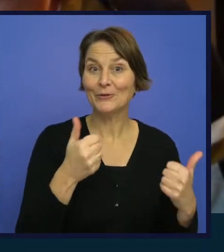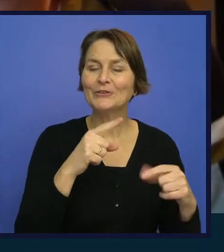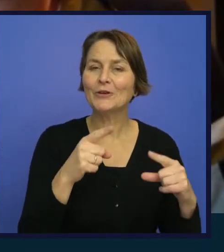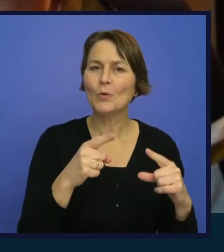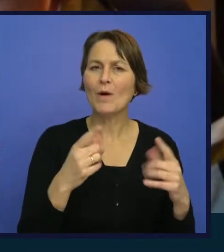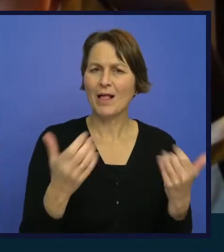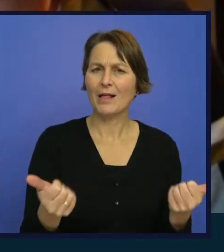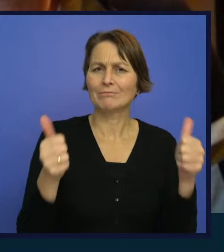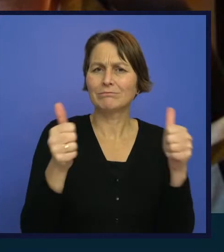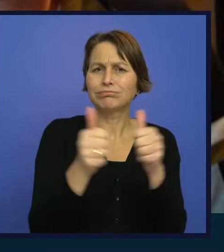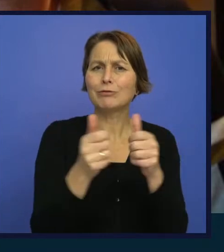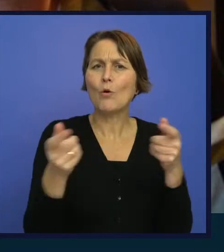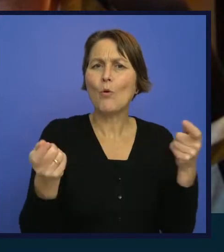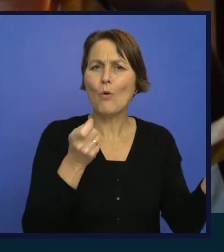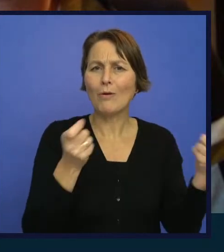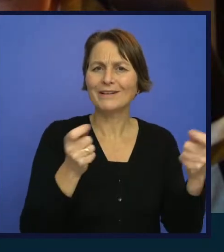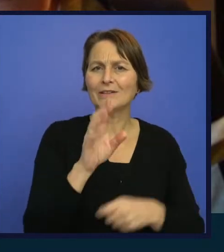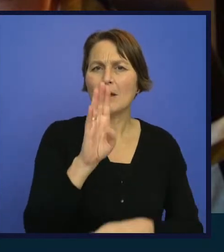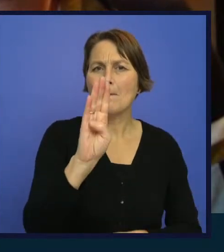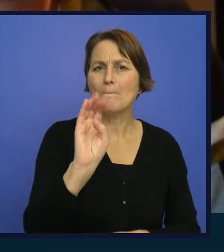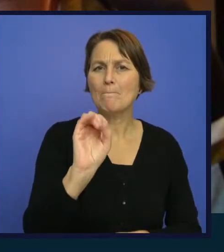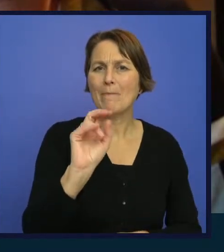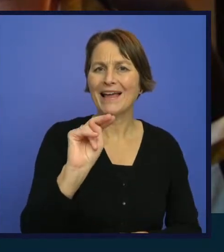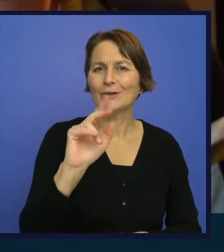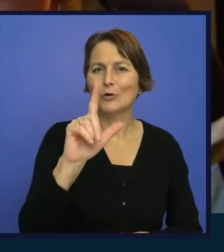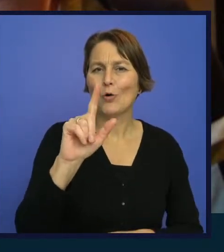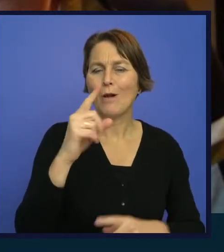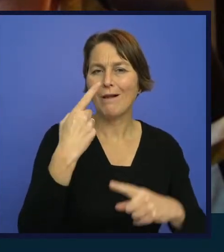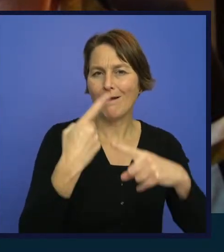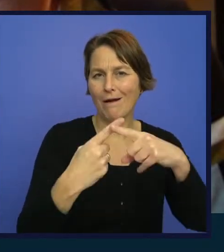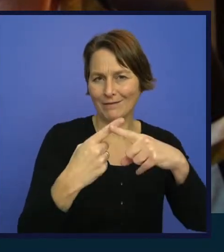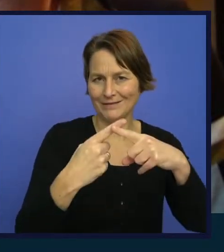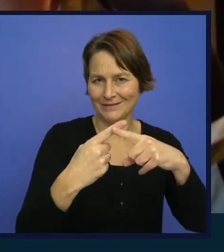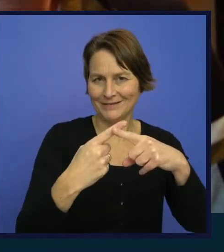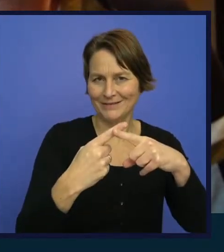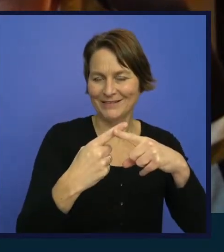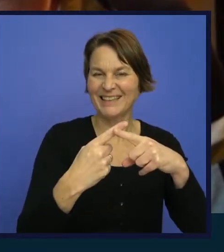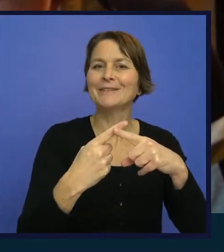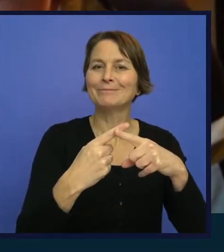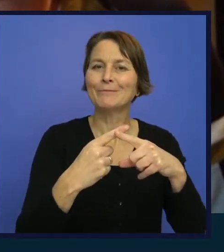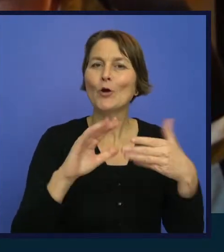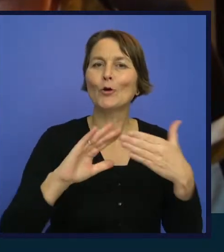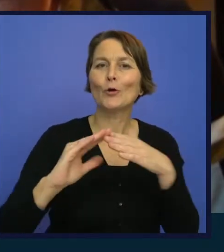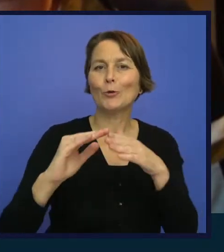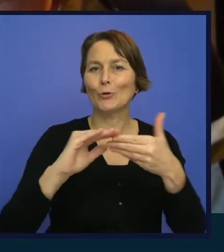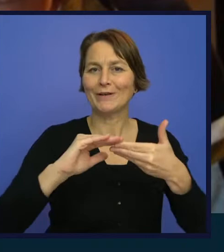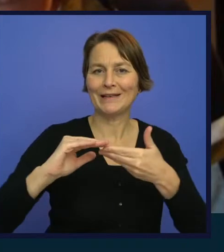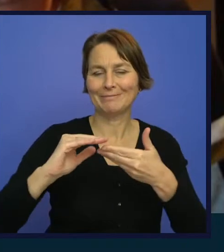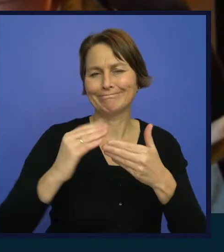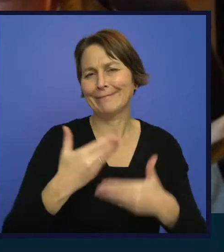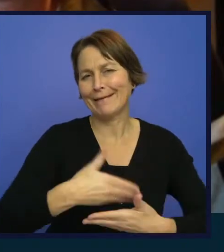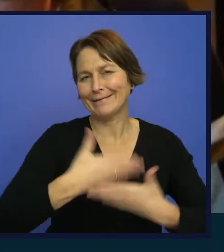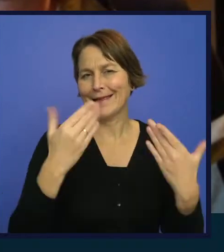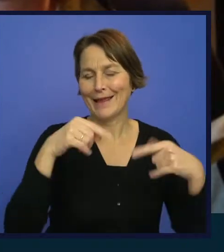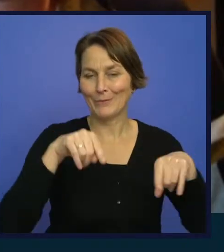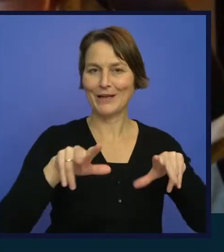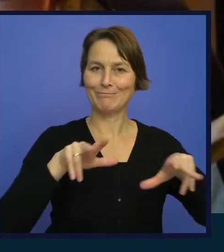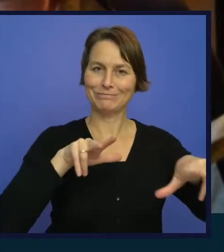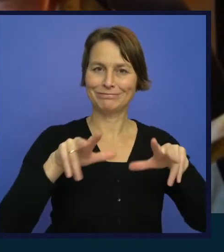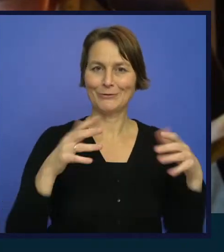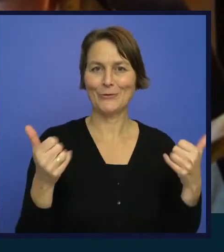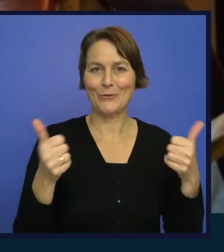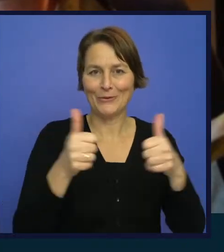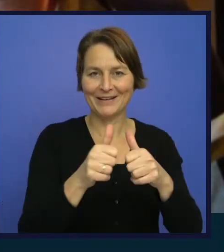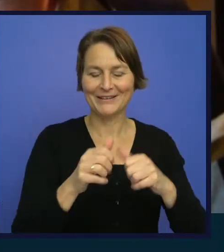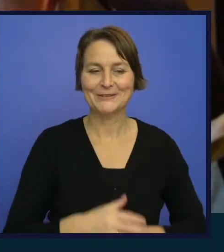edition of the Virtual Azure Community Day. So definitely stay tuned on more info on that. And also I have the